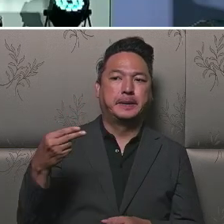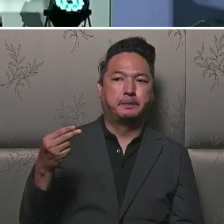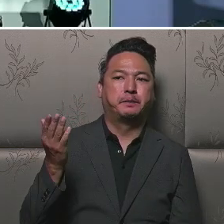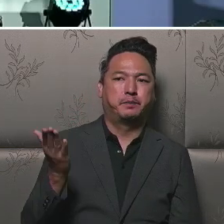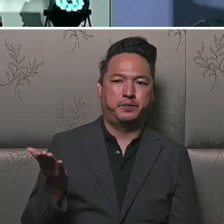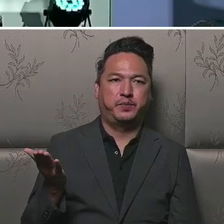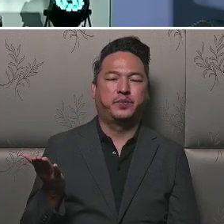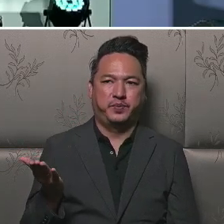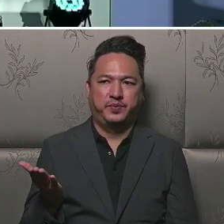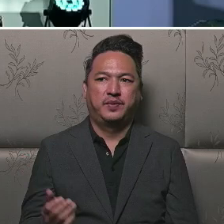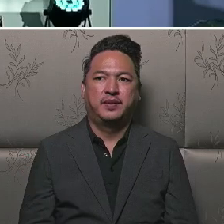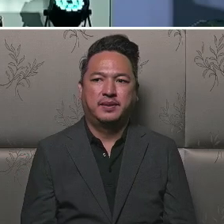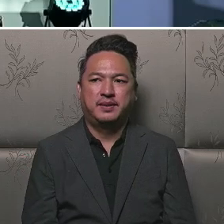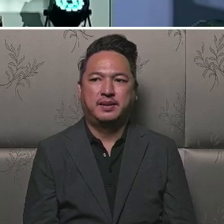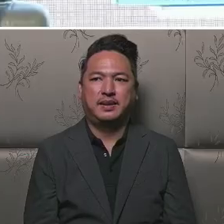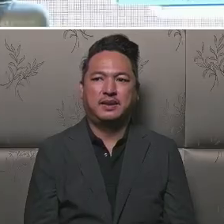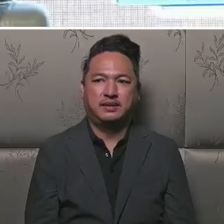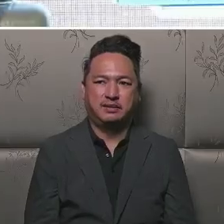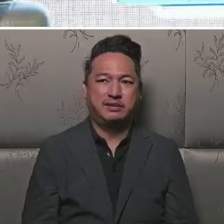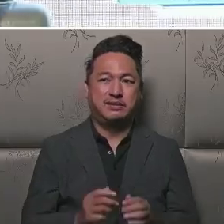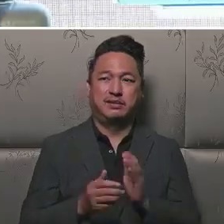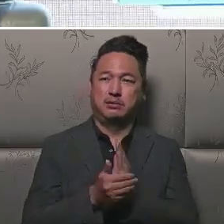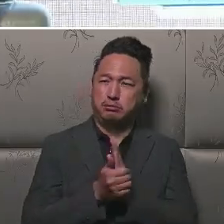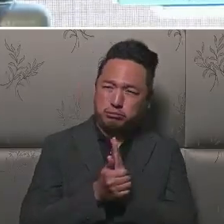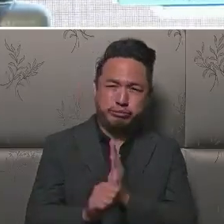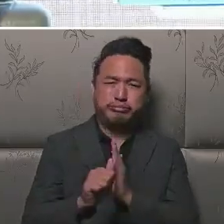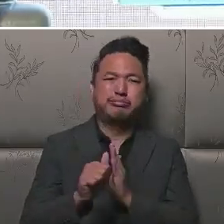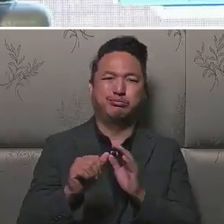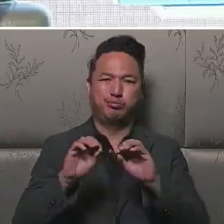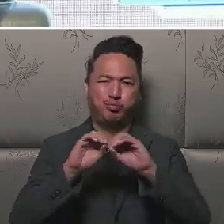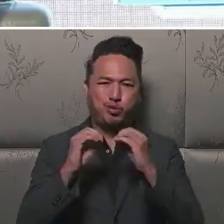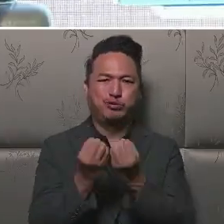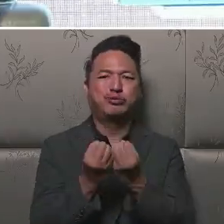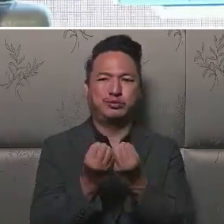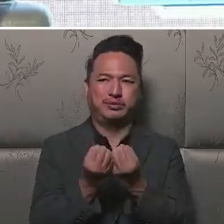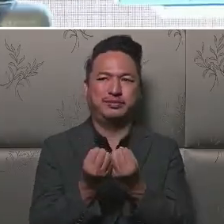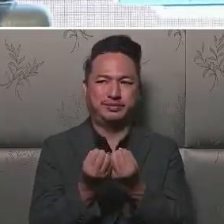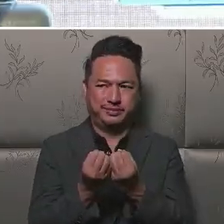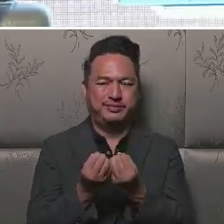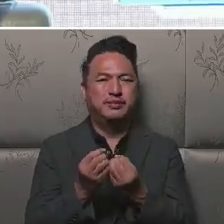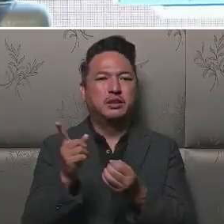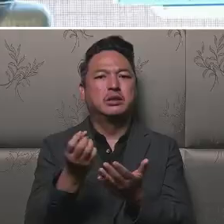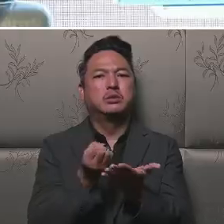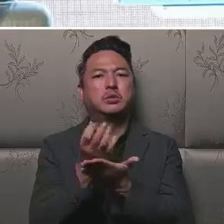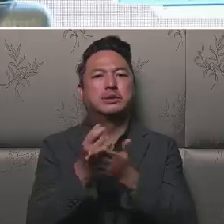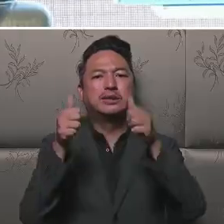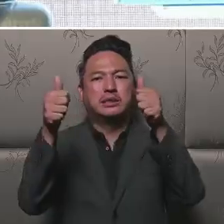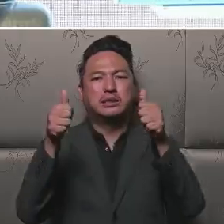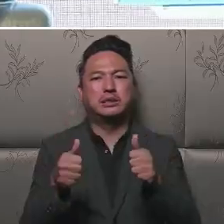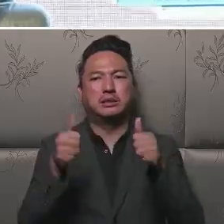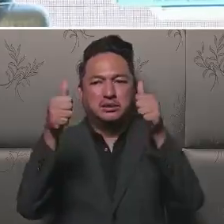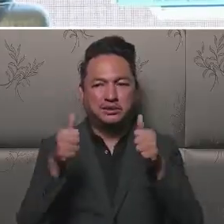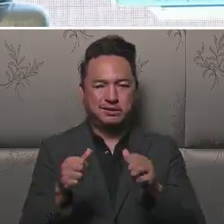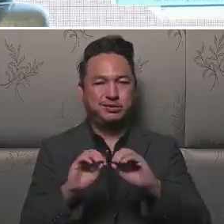for public relations, international affairs at the National Institute for Lifelong